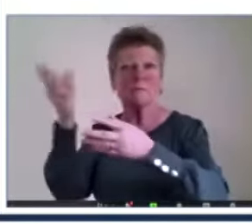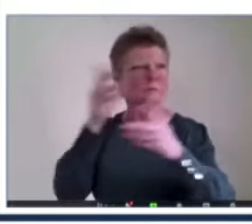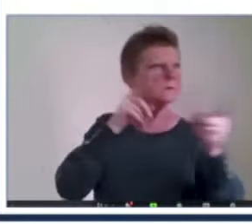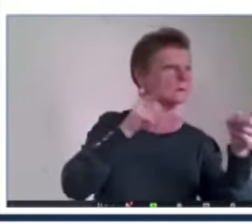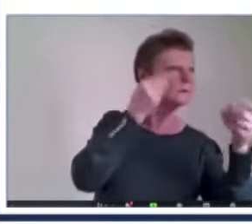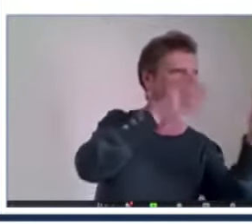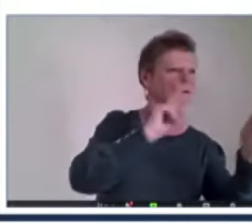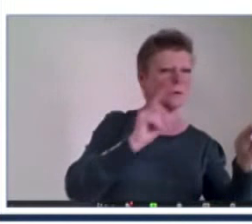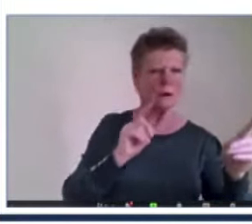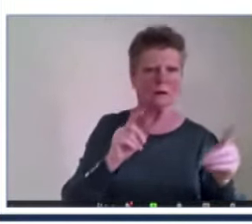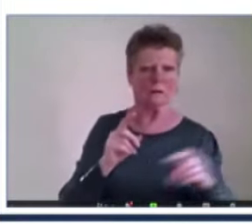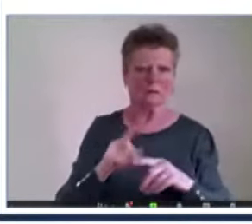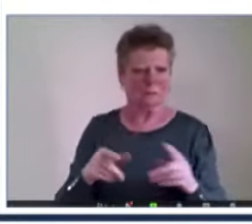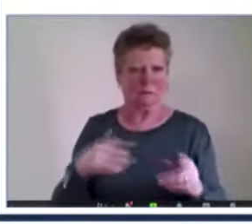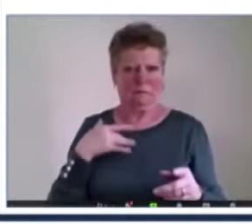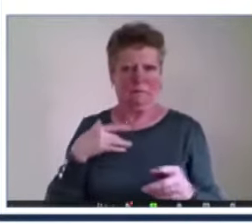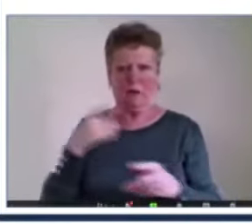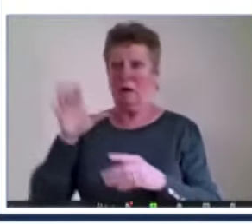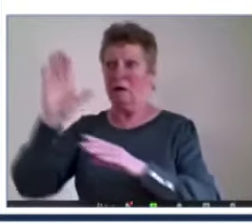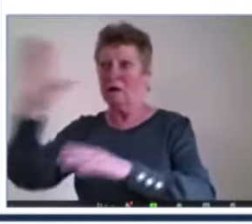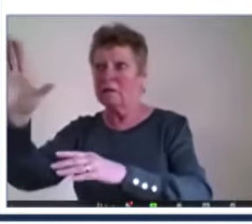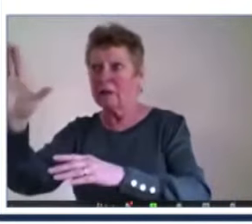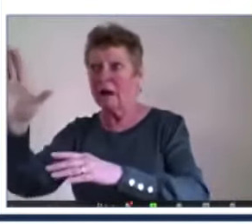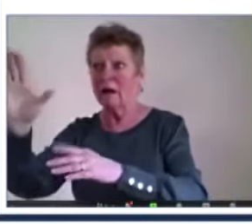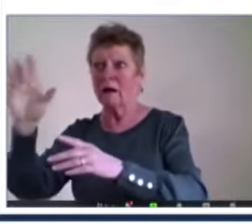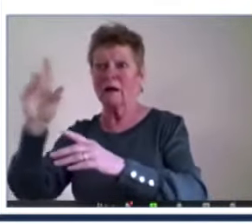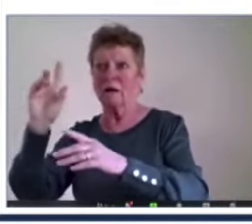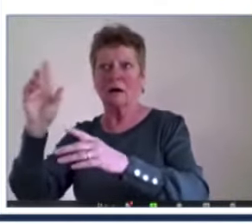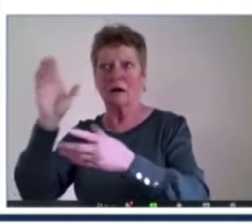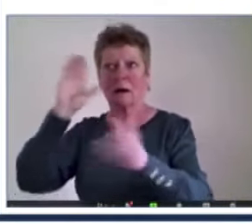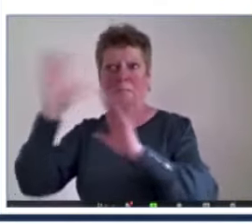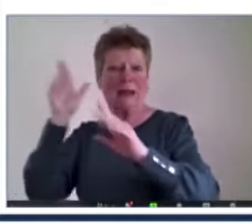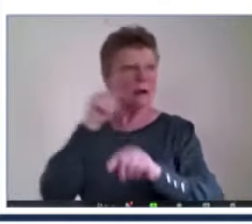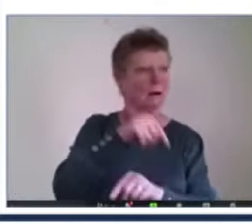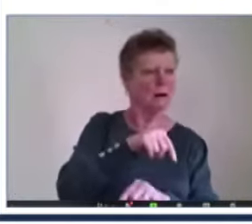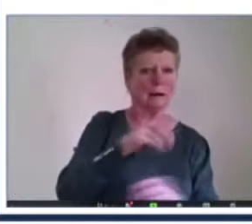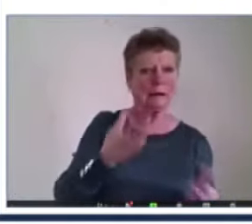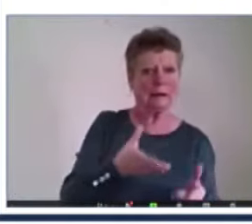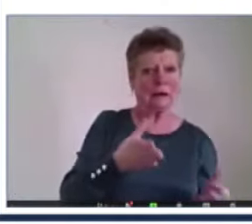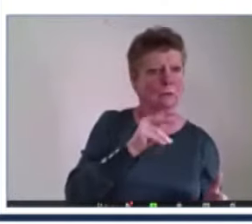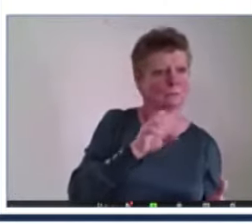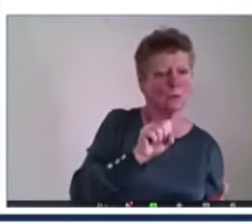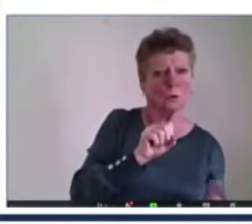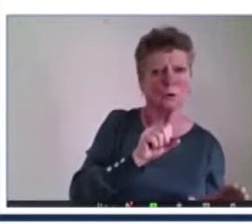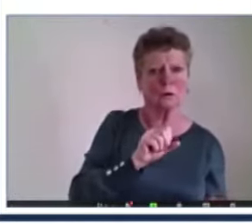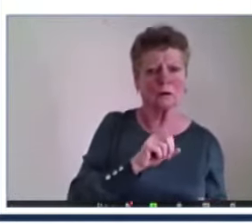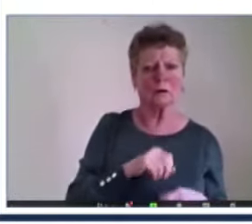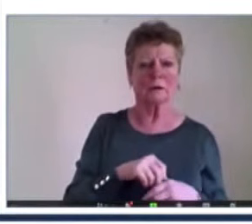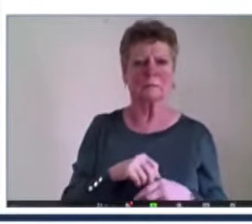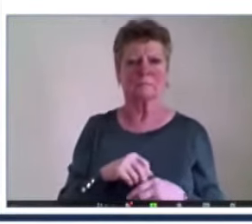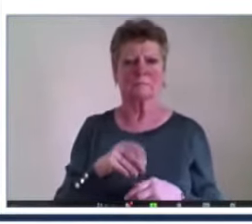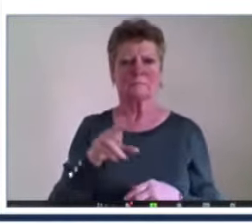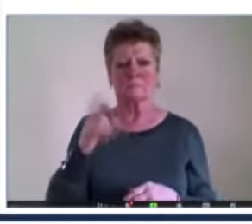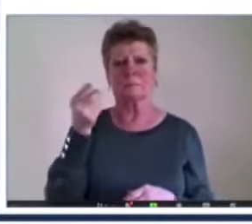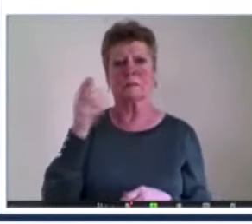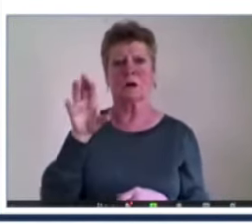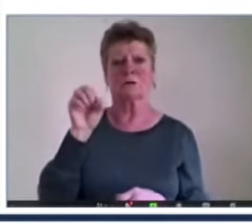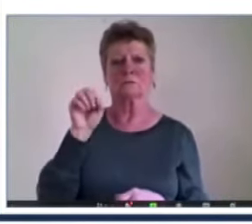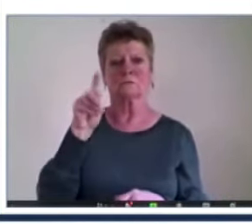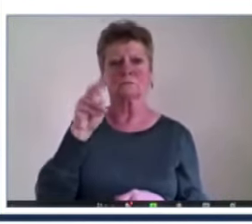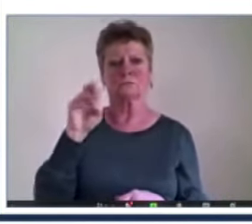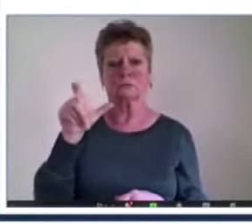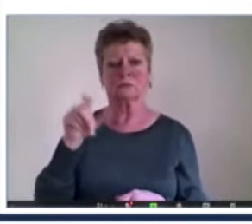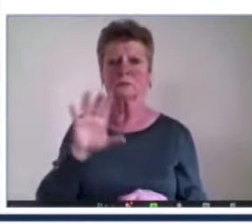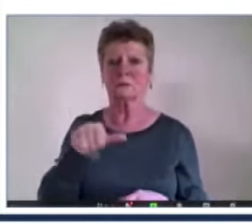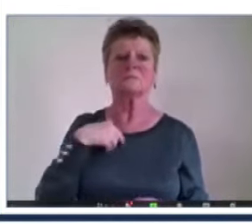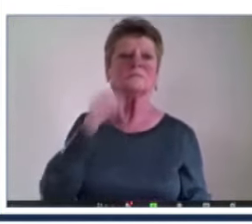and transpose it over the population of Nova Scotia. But Dr. Strang. Yeah, no, I had this question. I did a number of interviews